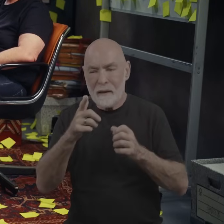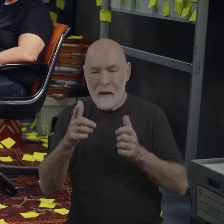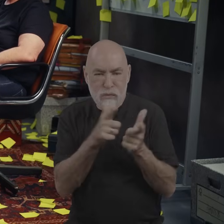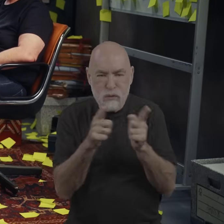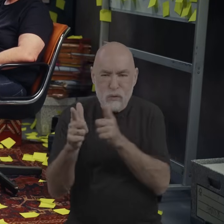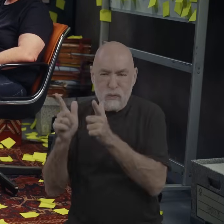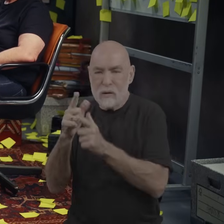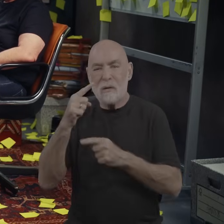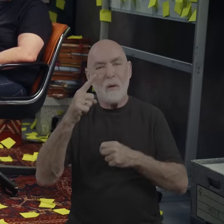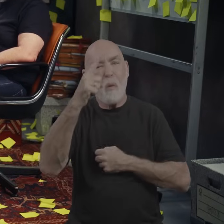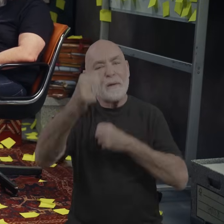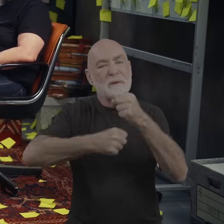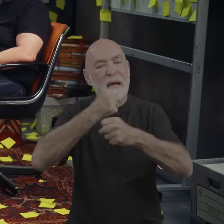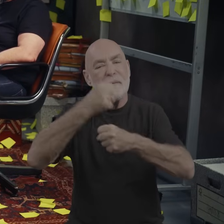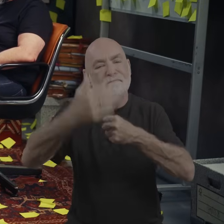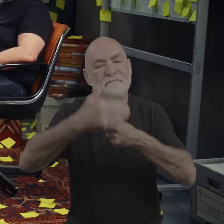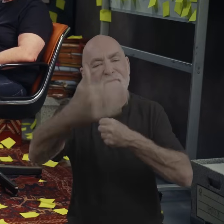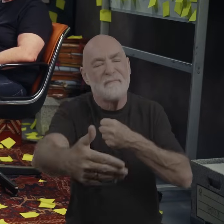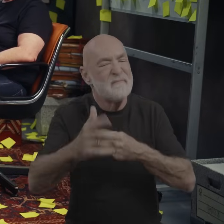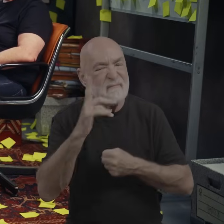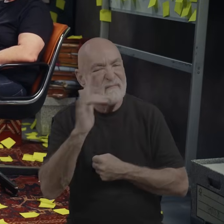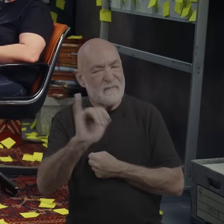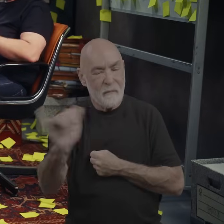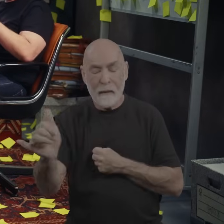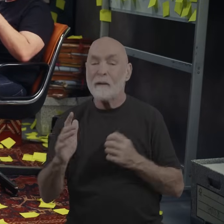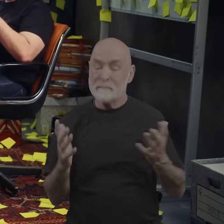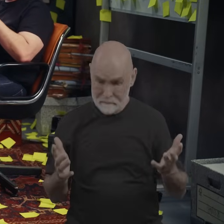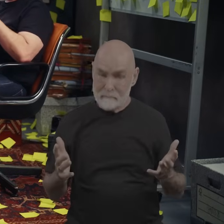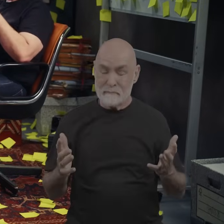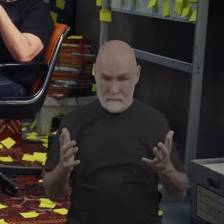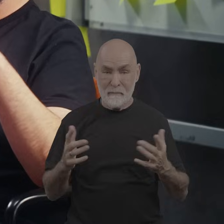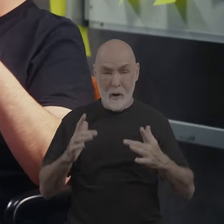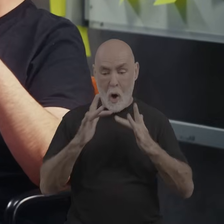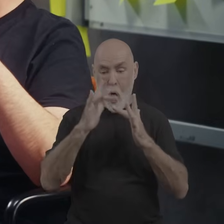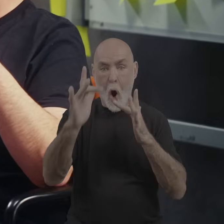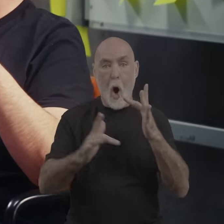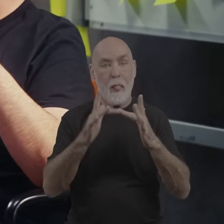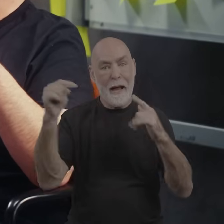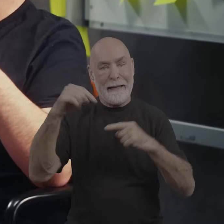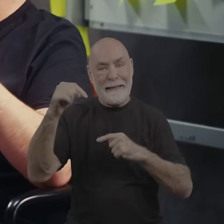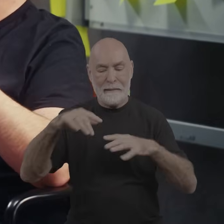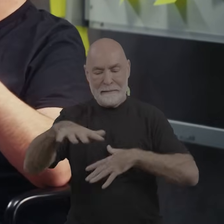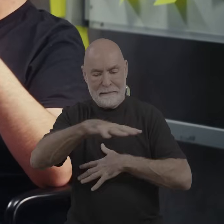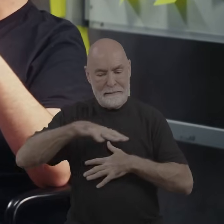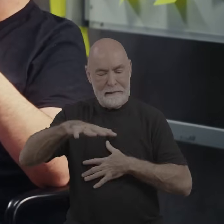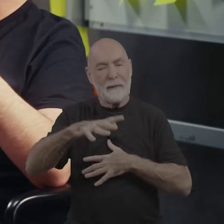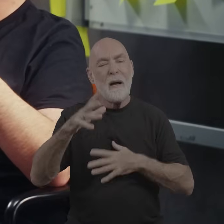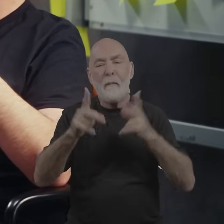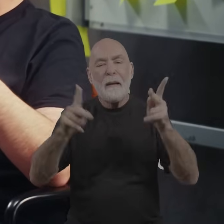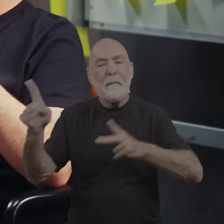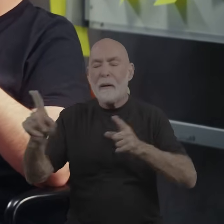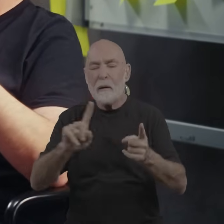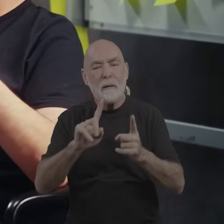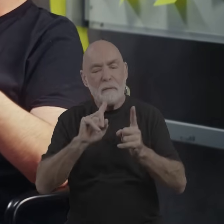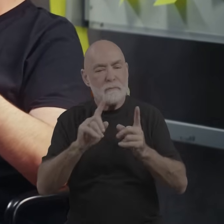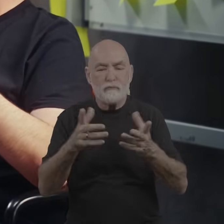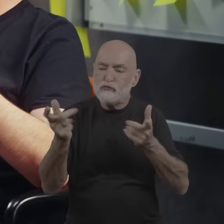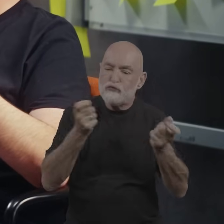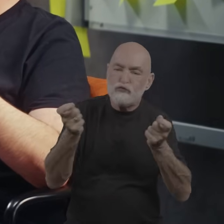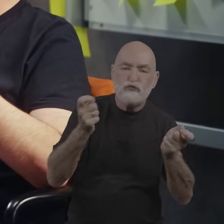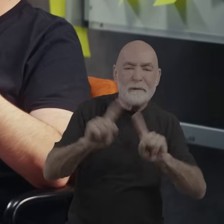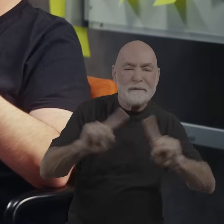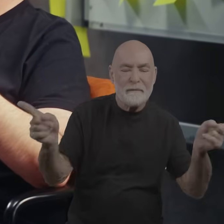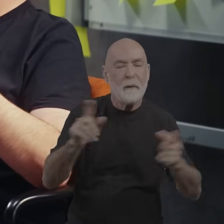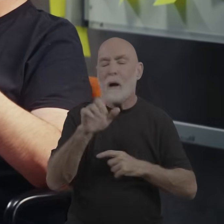like in, say, a year's time? Yeah, that's a great question, especially because, the online space, I think a lot of people treat it very differently. One of the big things